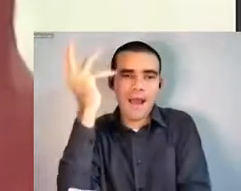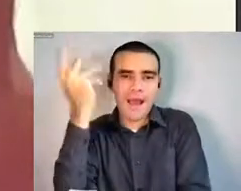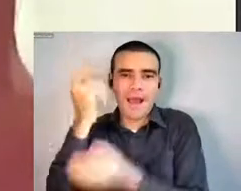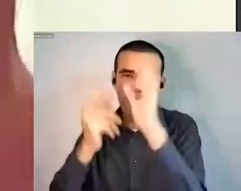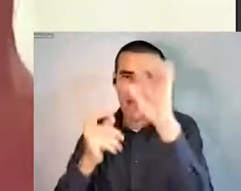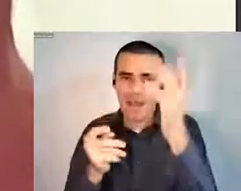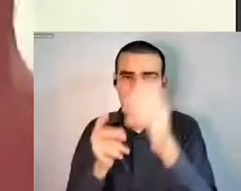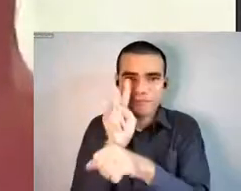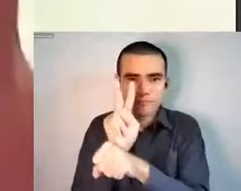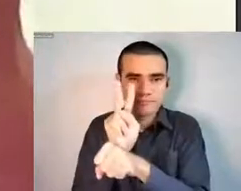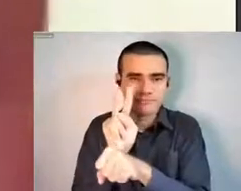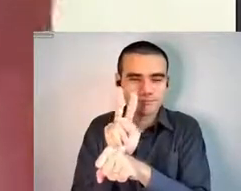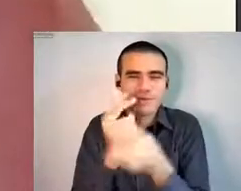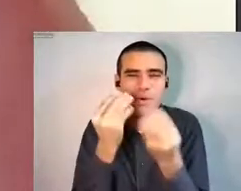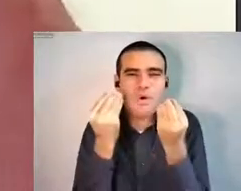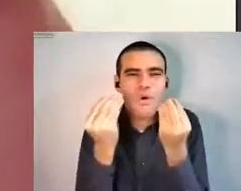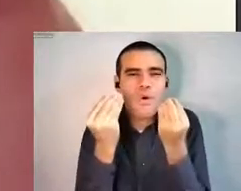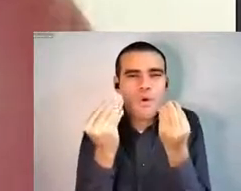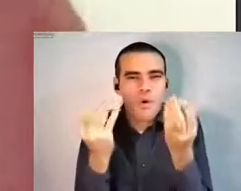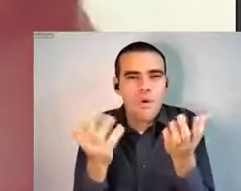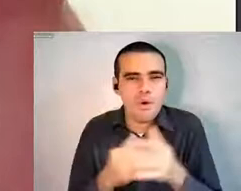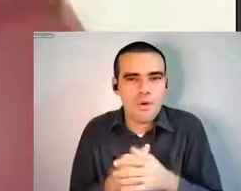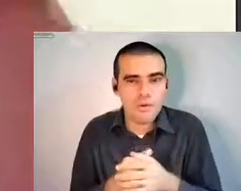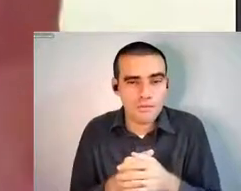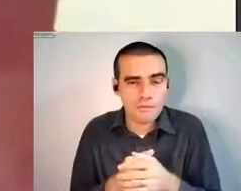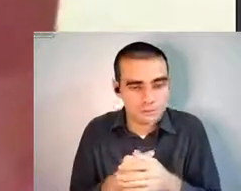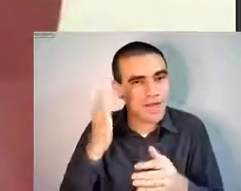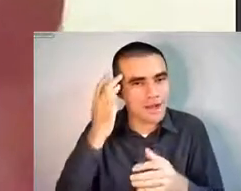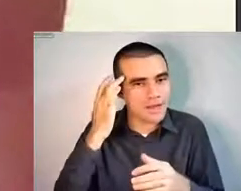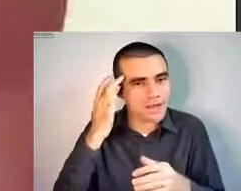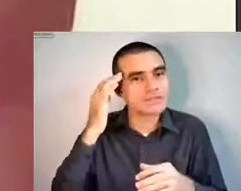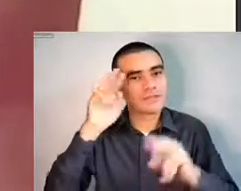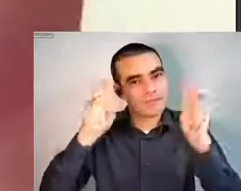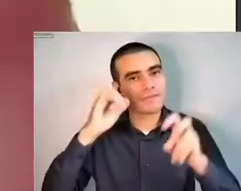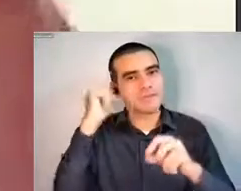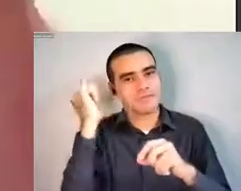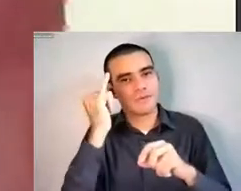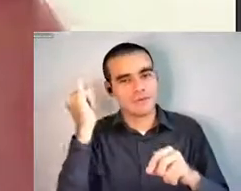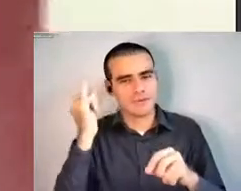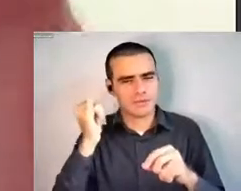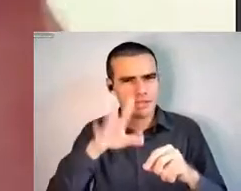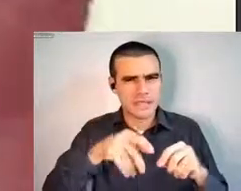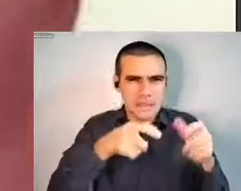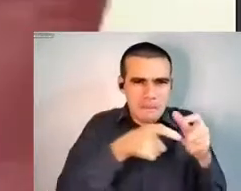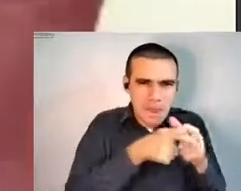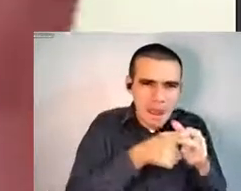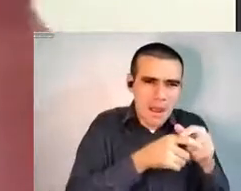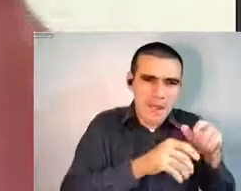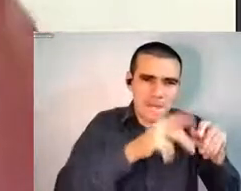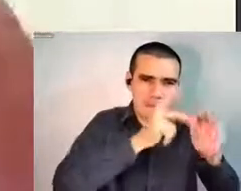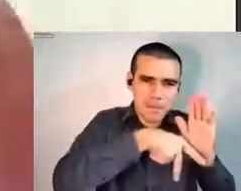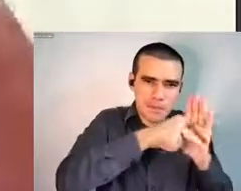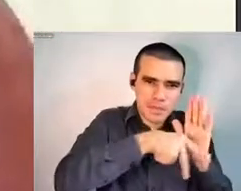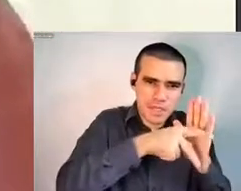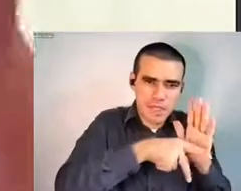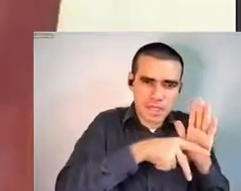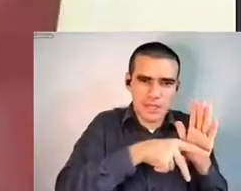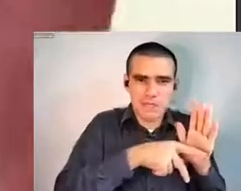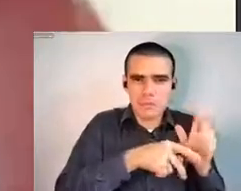game? This is the great issue here. It won't be with small community projects and